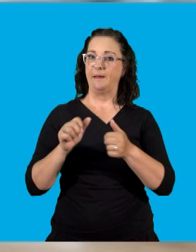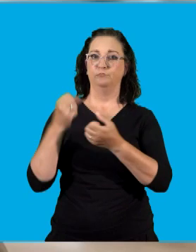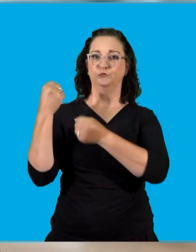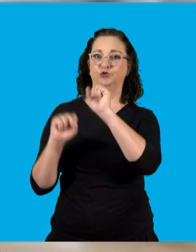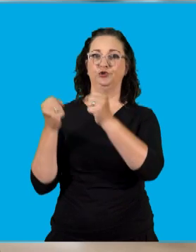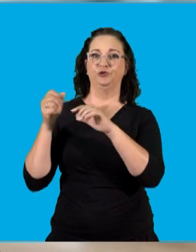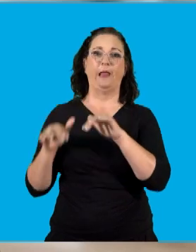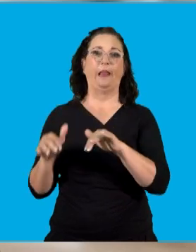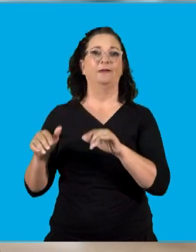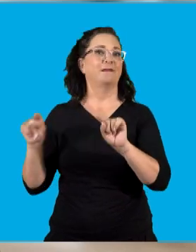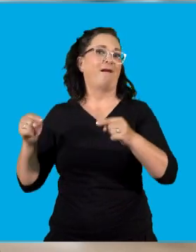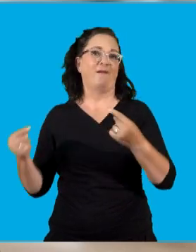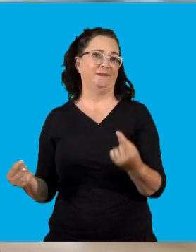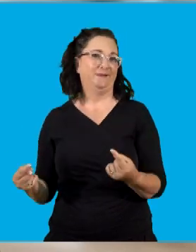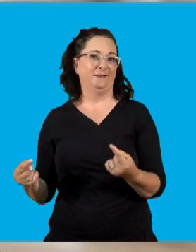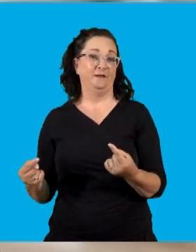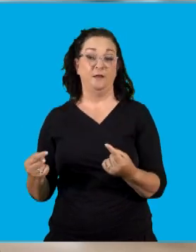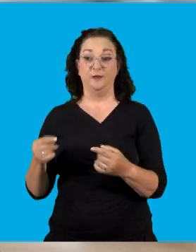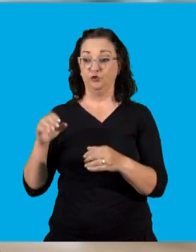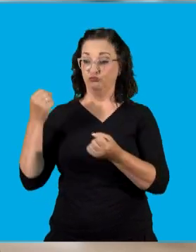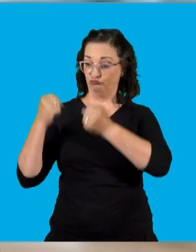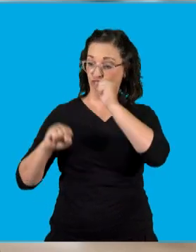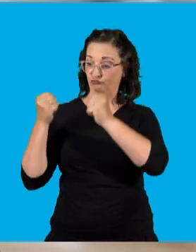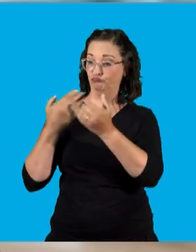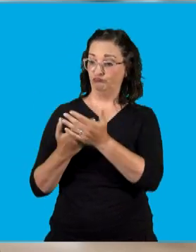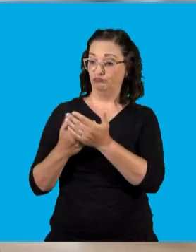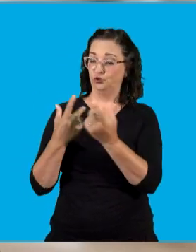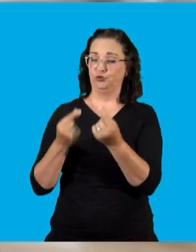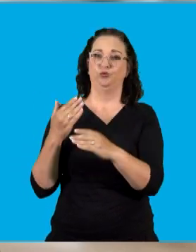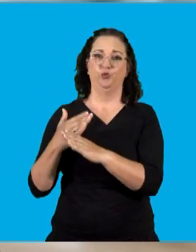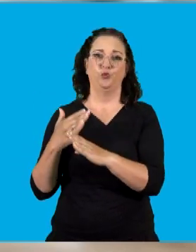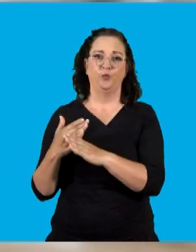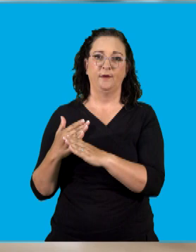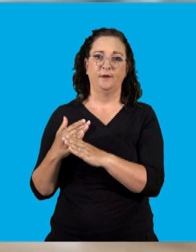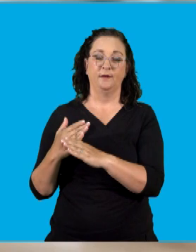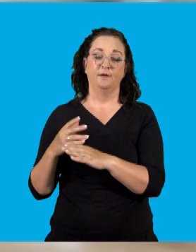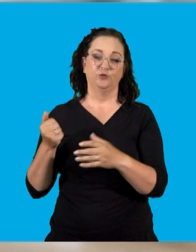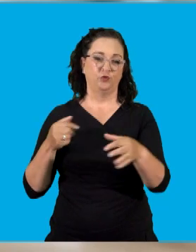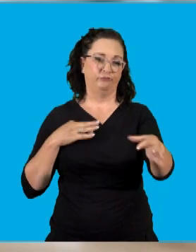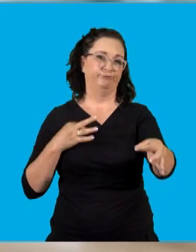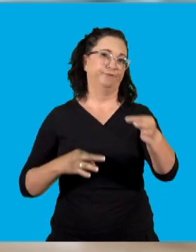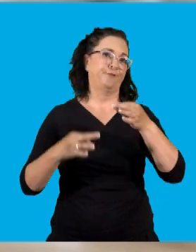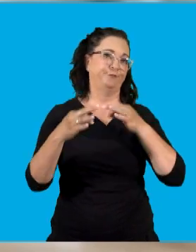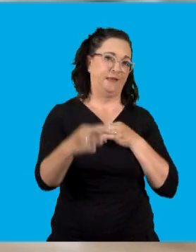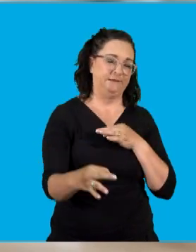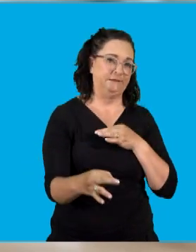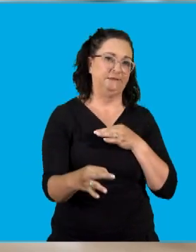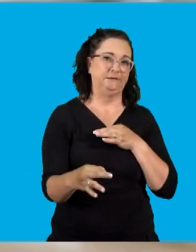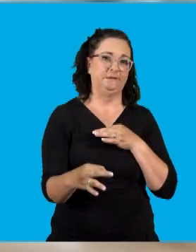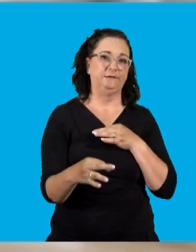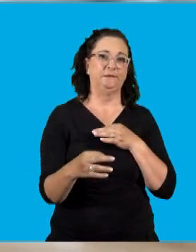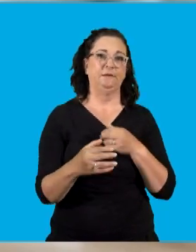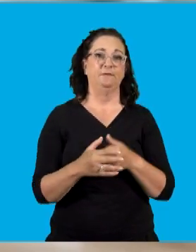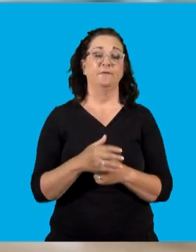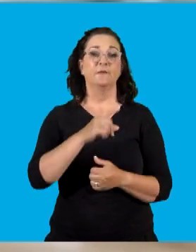buy machinery which is going to perform the duties or activities that are being performed by human beings. So for that particular